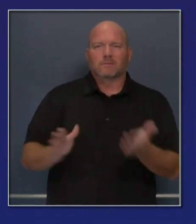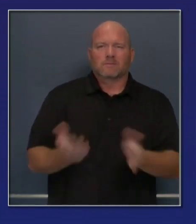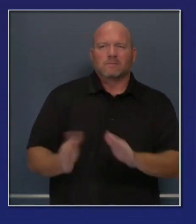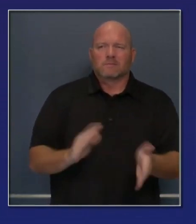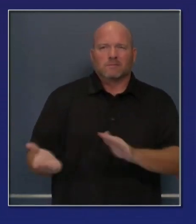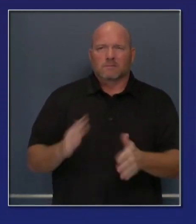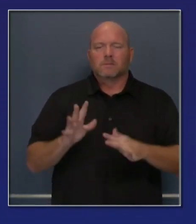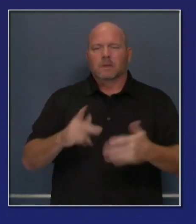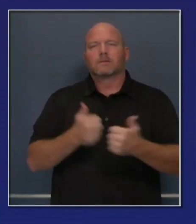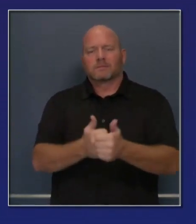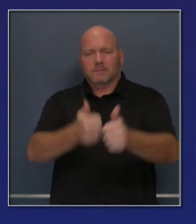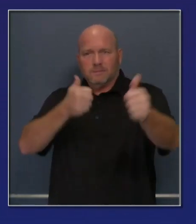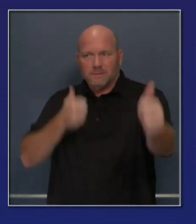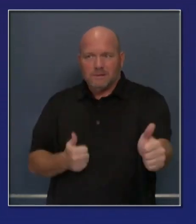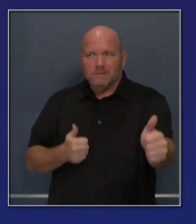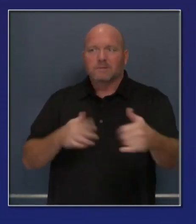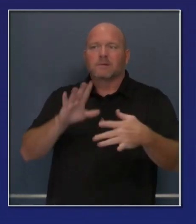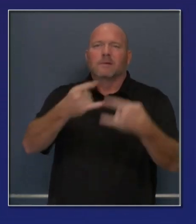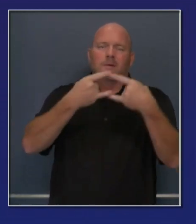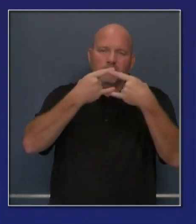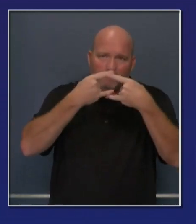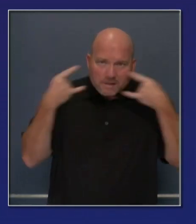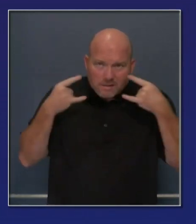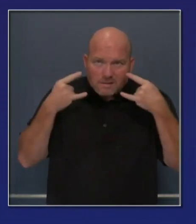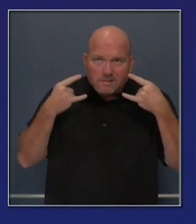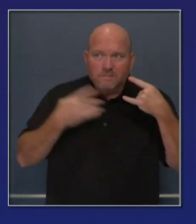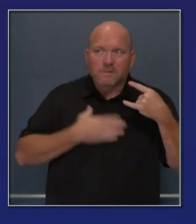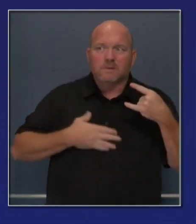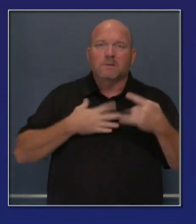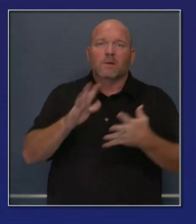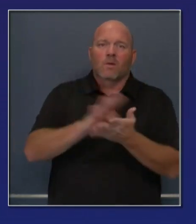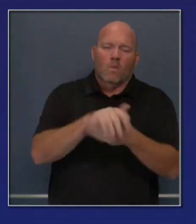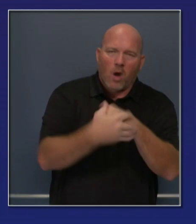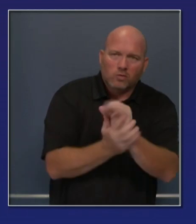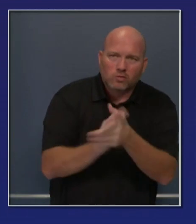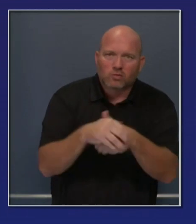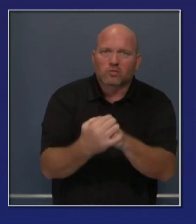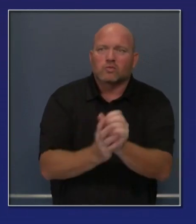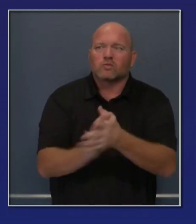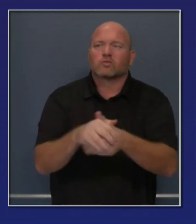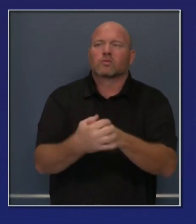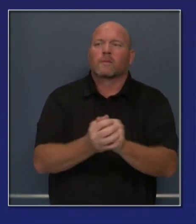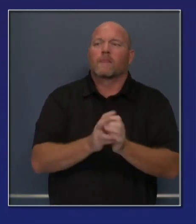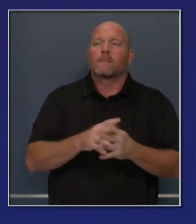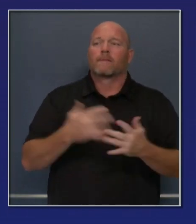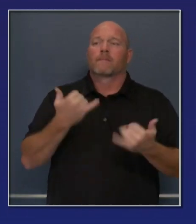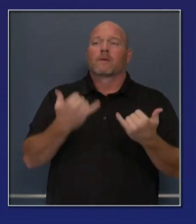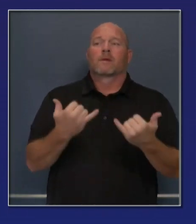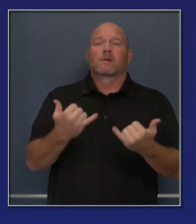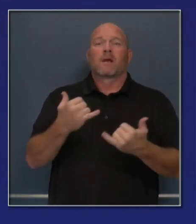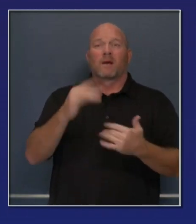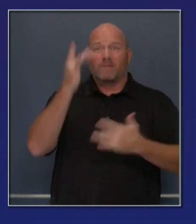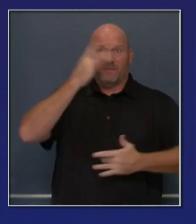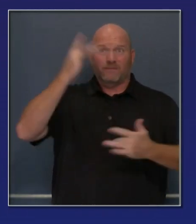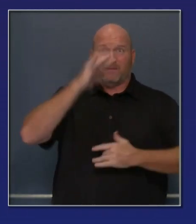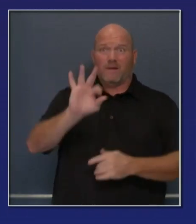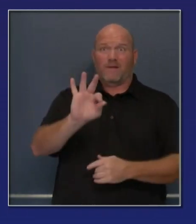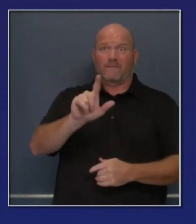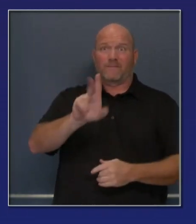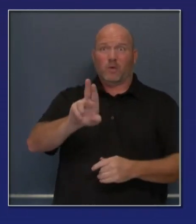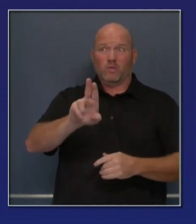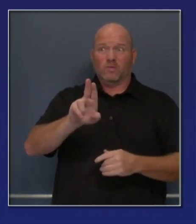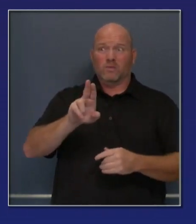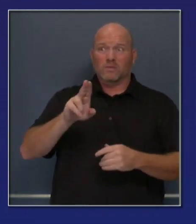social distancing, wear those masks, wash your hands. It's flu season. Wash your hands just on the natural.